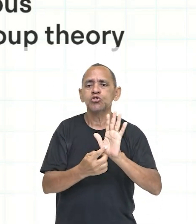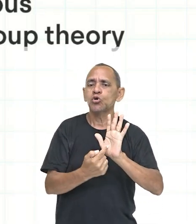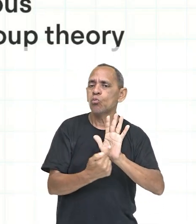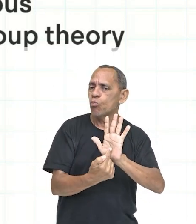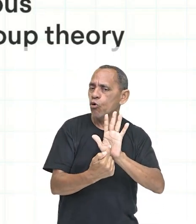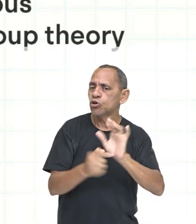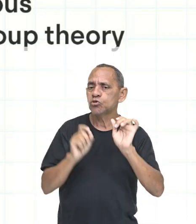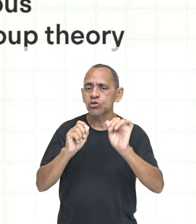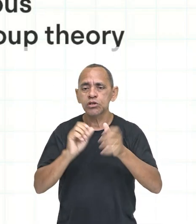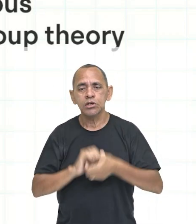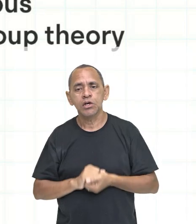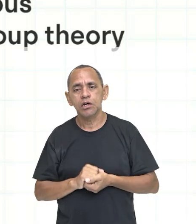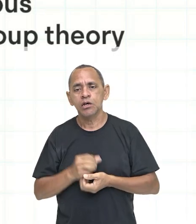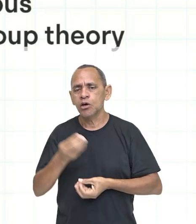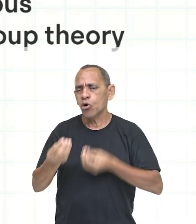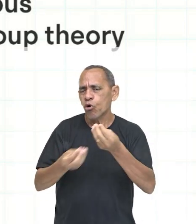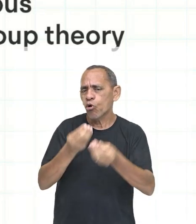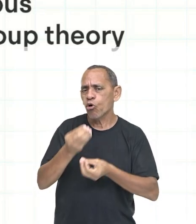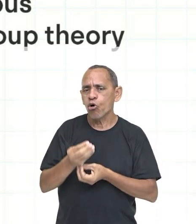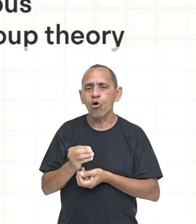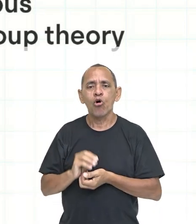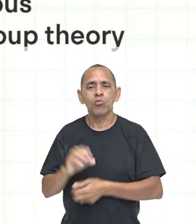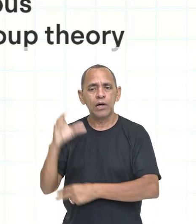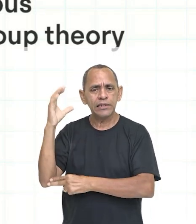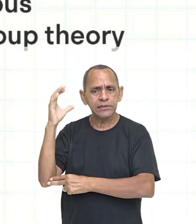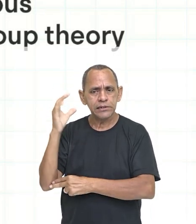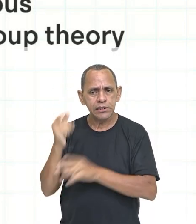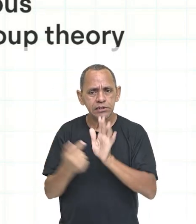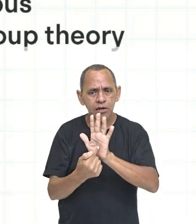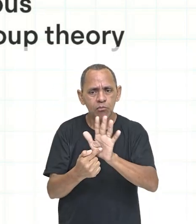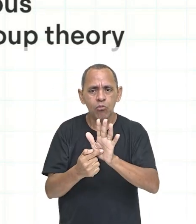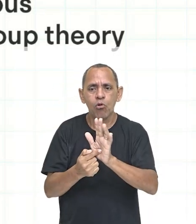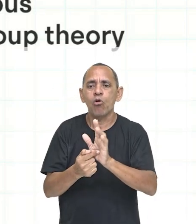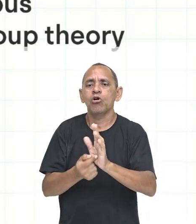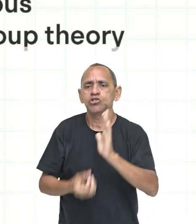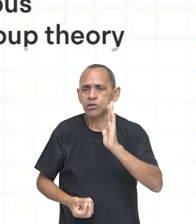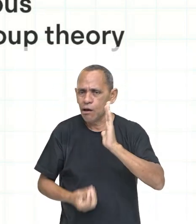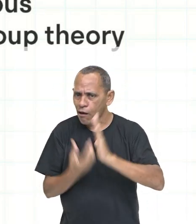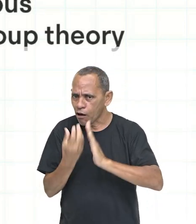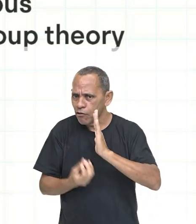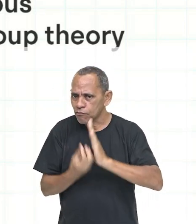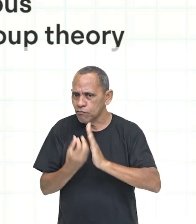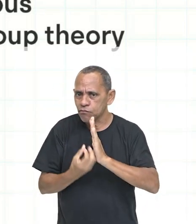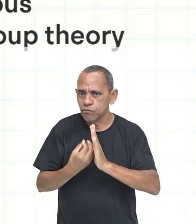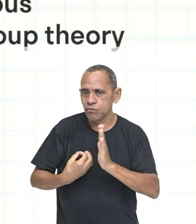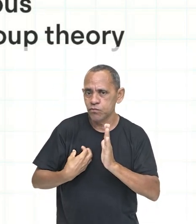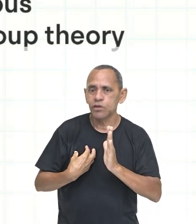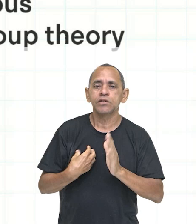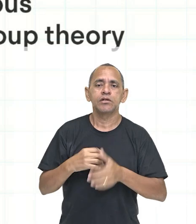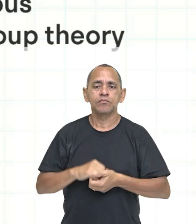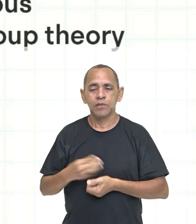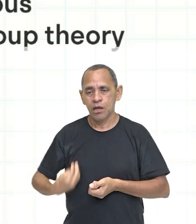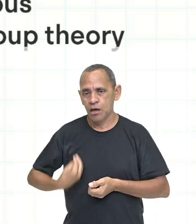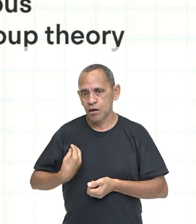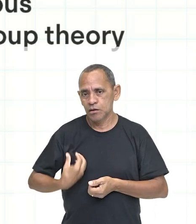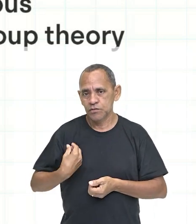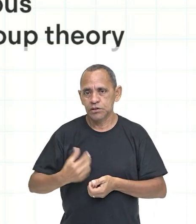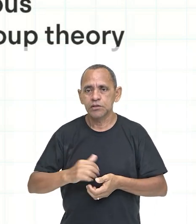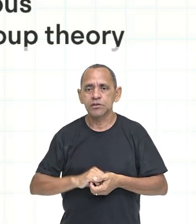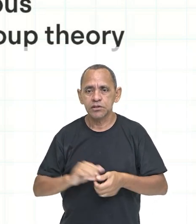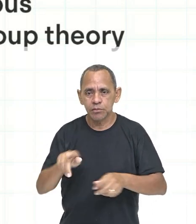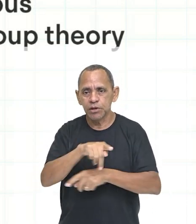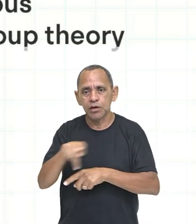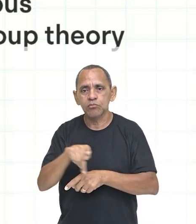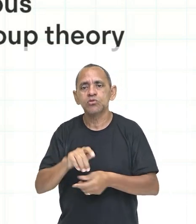emergence of life from non-living matter, known as abiogenesis, is still